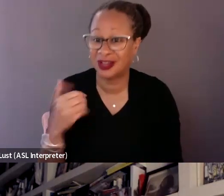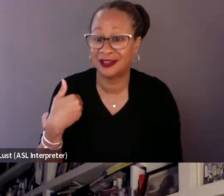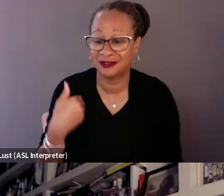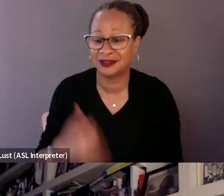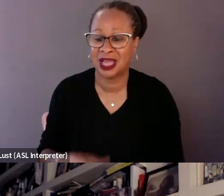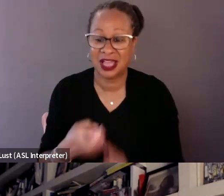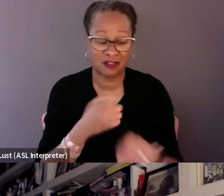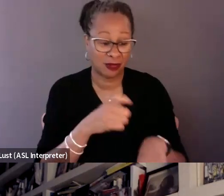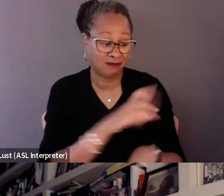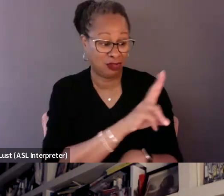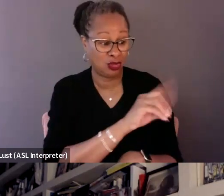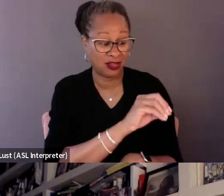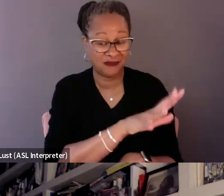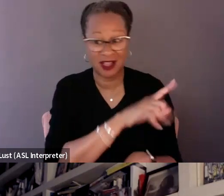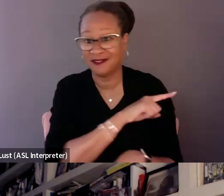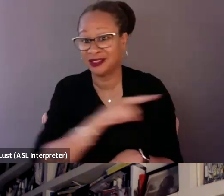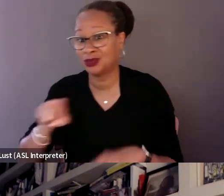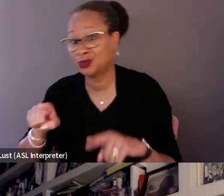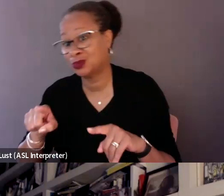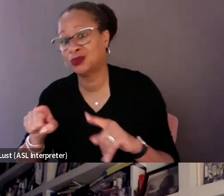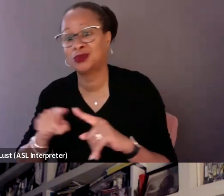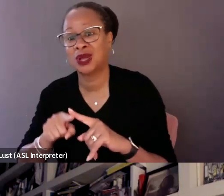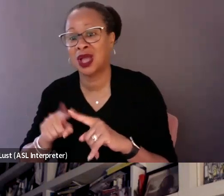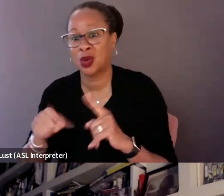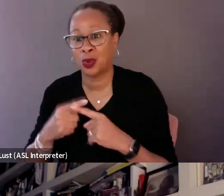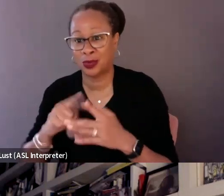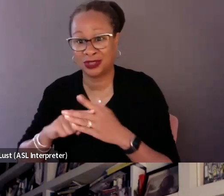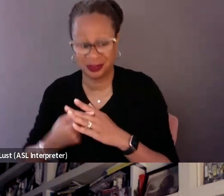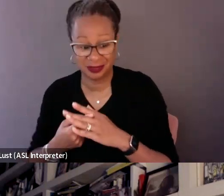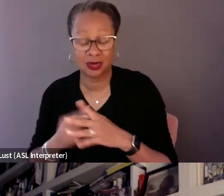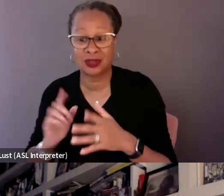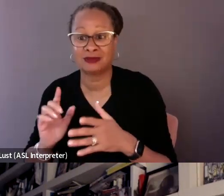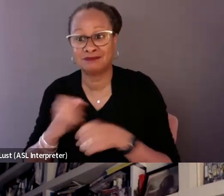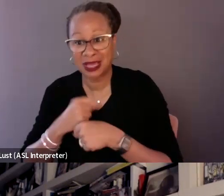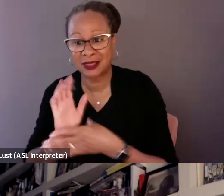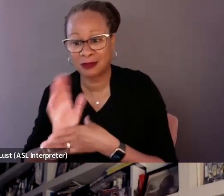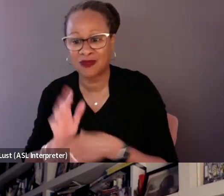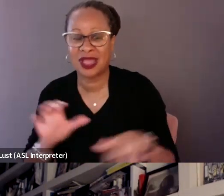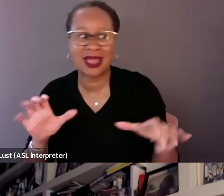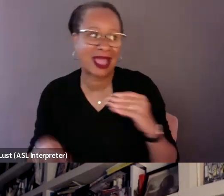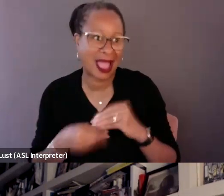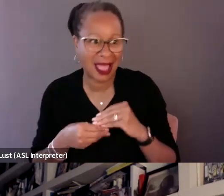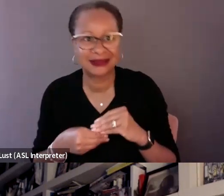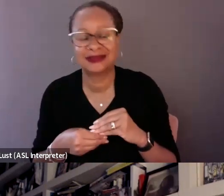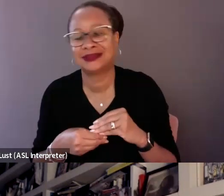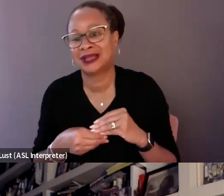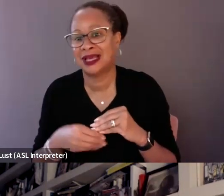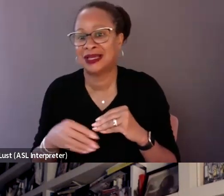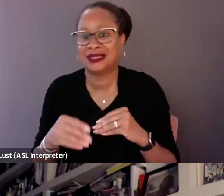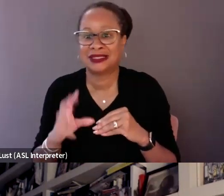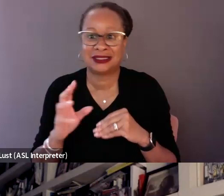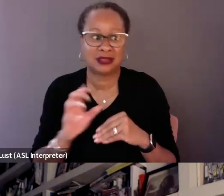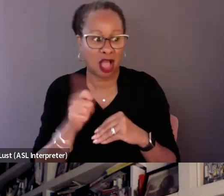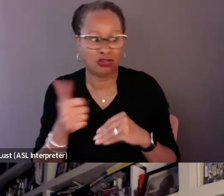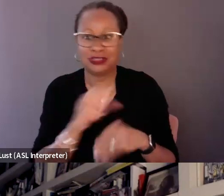from that time to when we did this movie, I did another 6 movies,